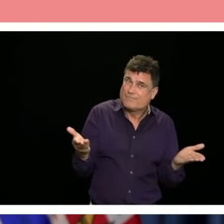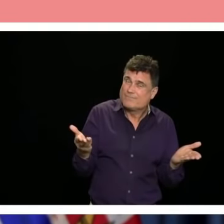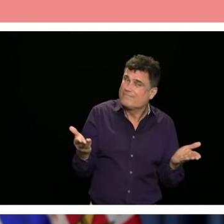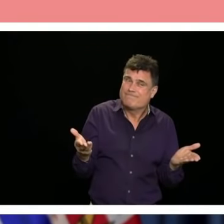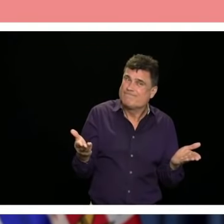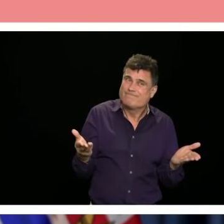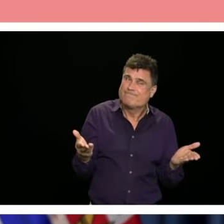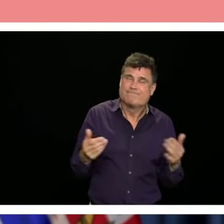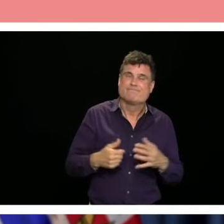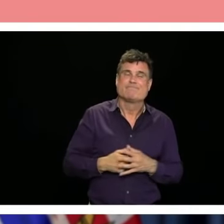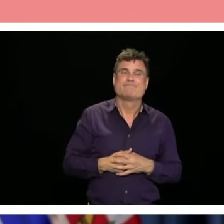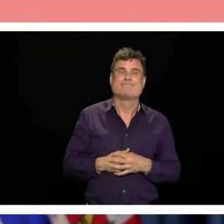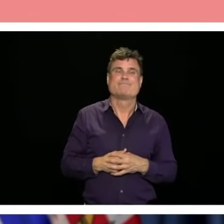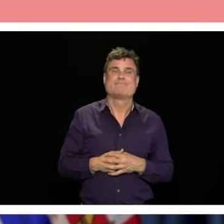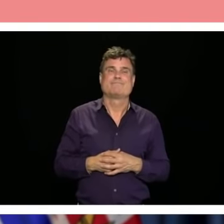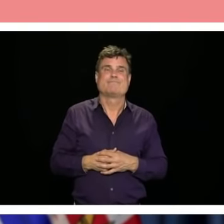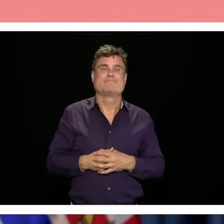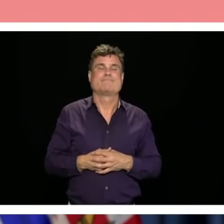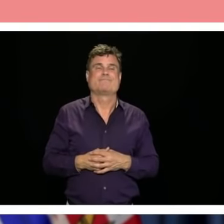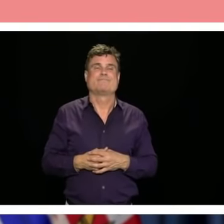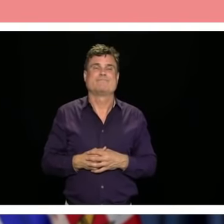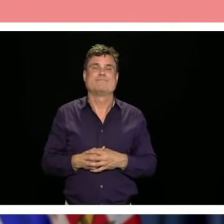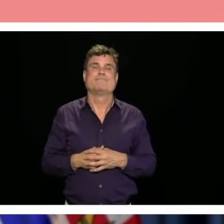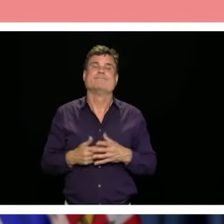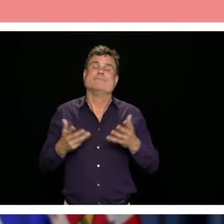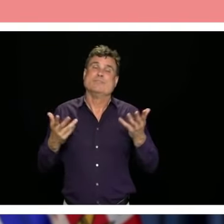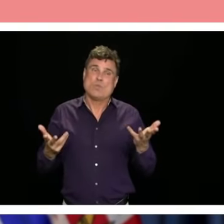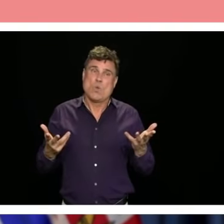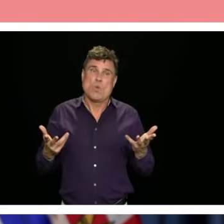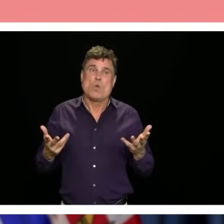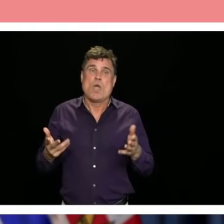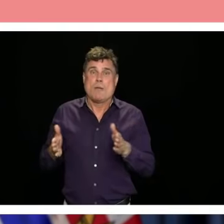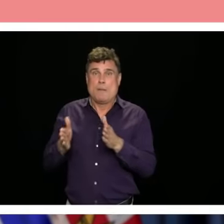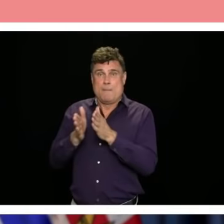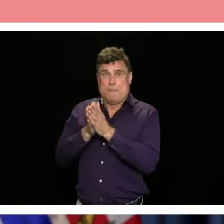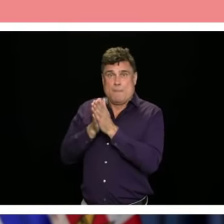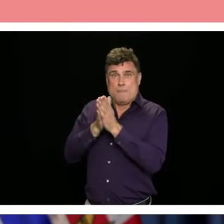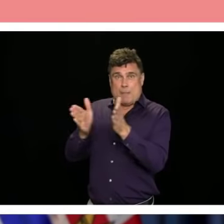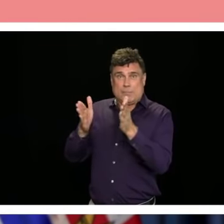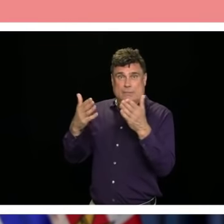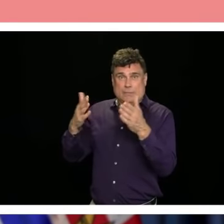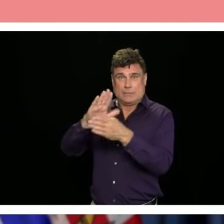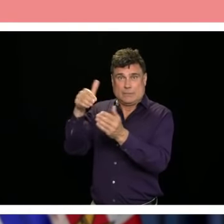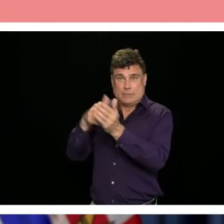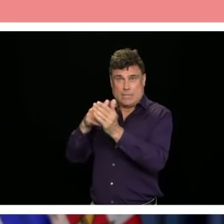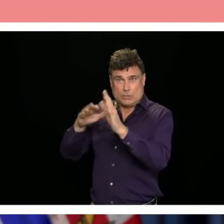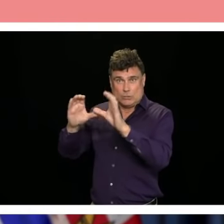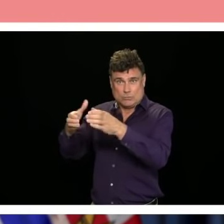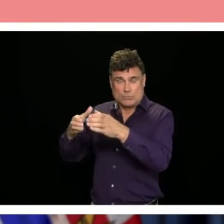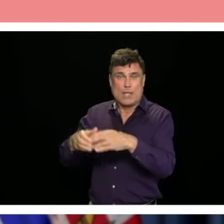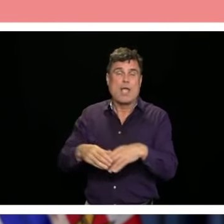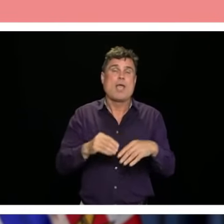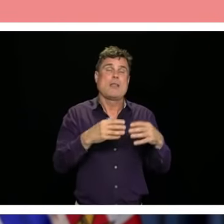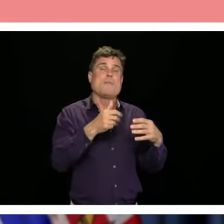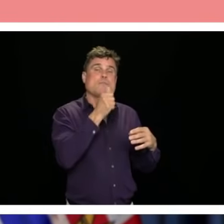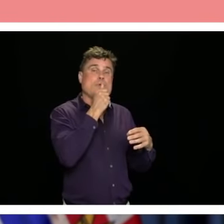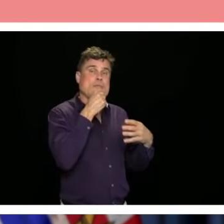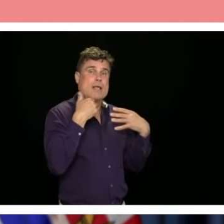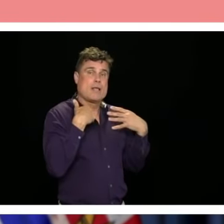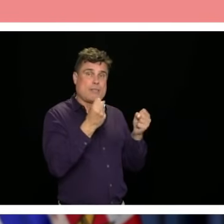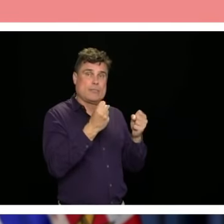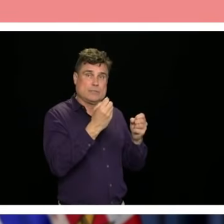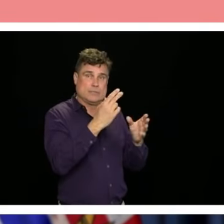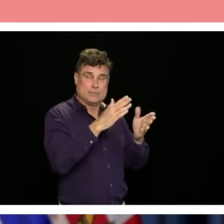we had in BC was outstanding action by public health, and still 96 people have passed away in long-term care, let's be